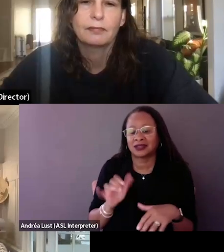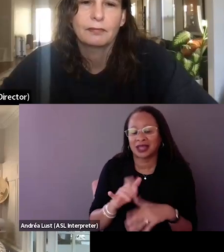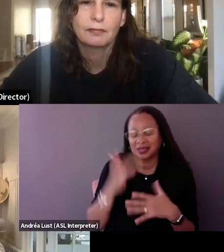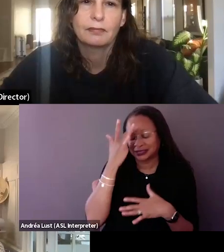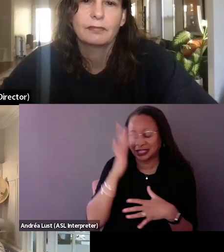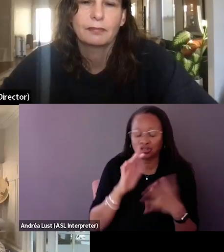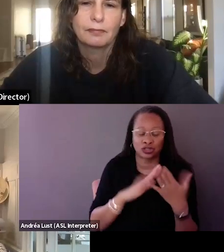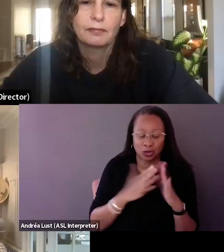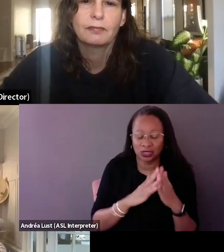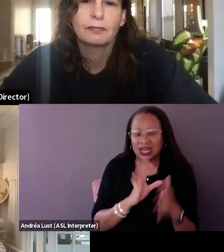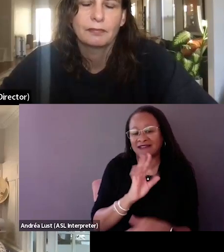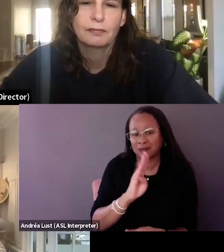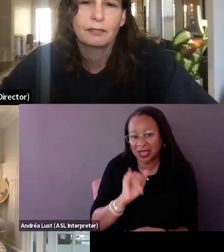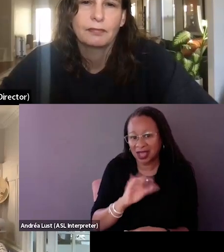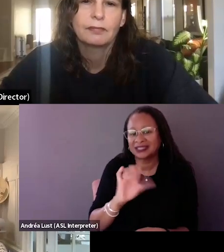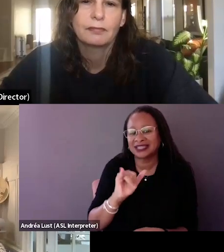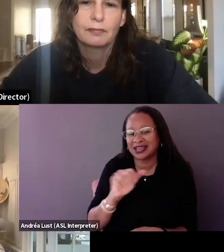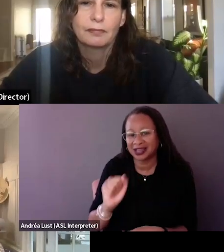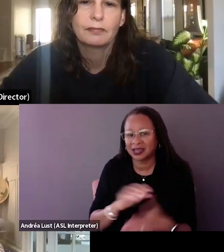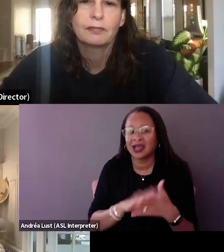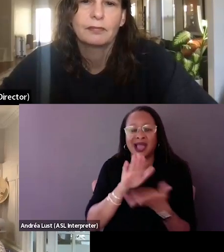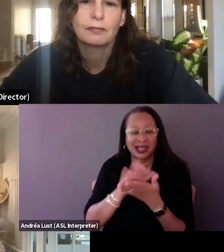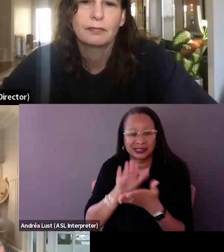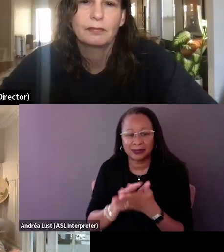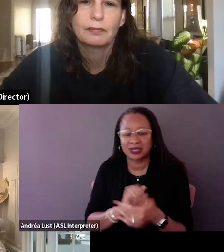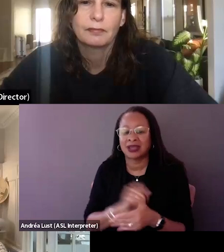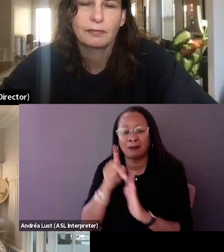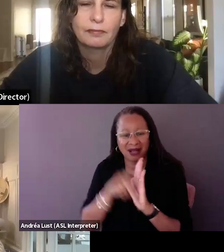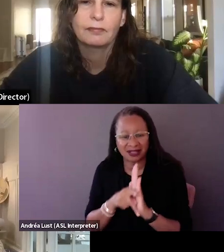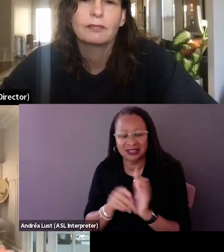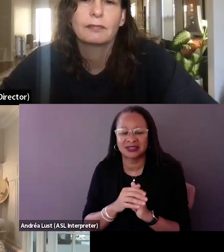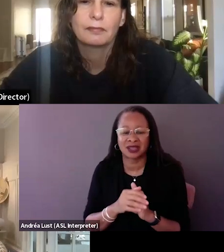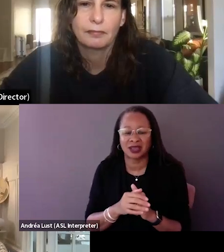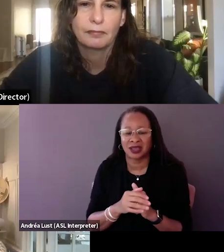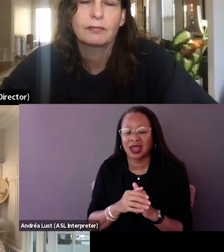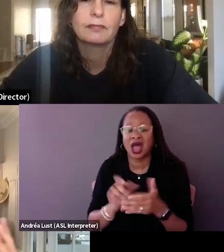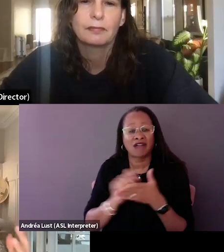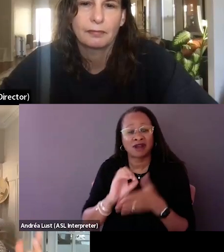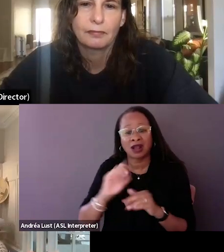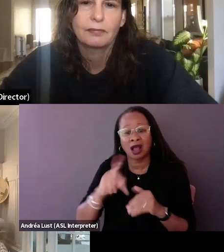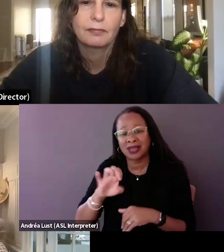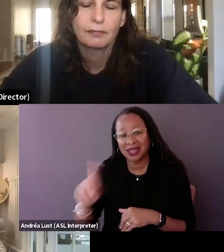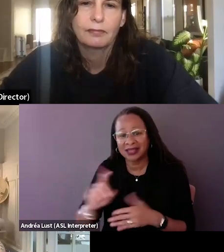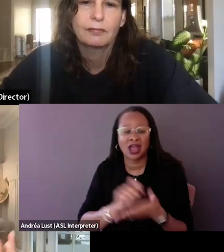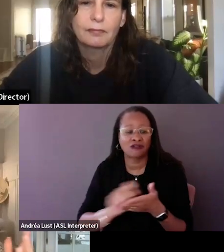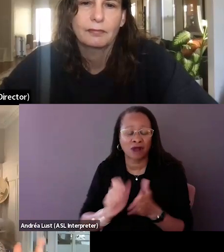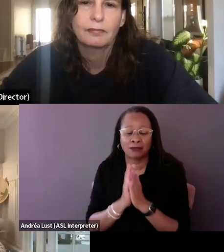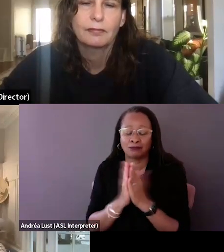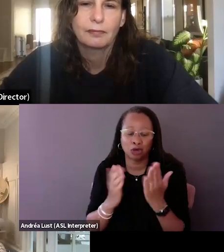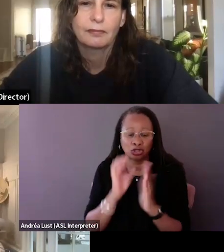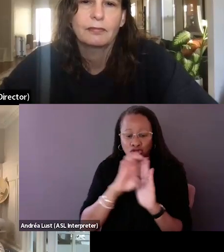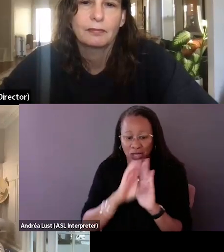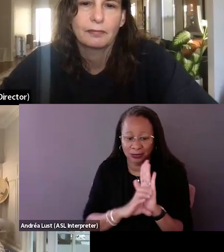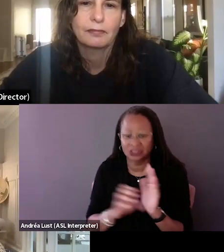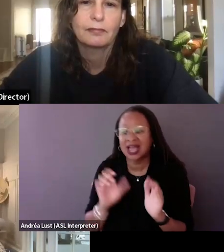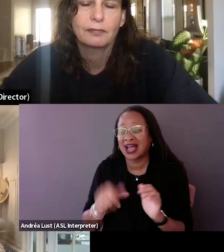from intelligence community, the policy community, and academia, I write op-eds, I write book chapters, I hold conferences, I can testify